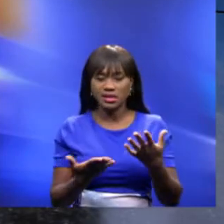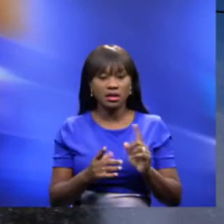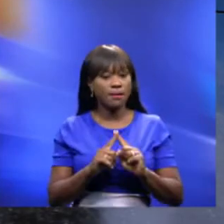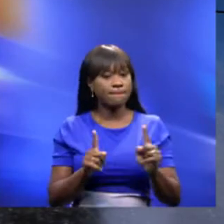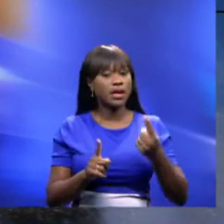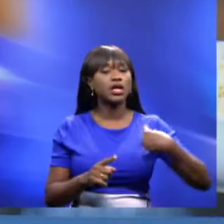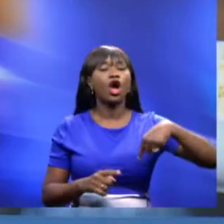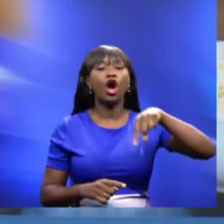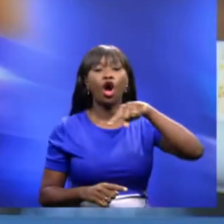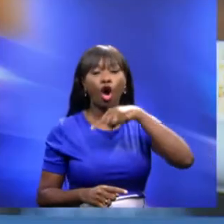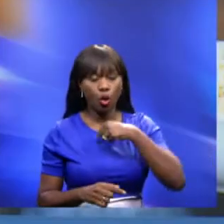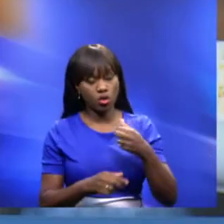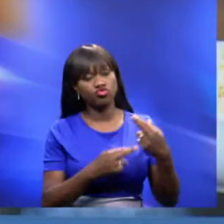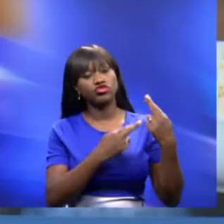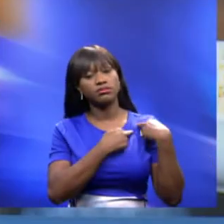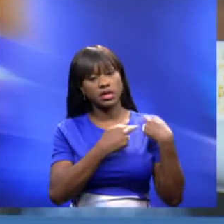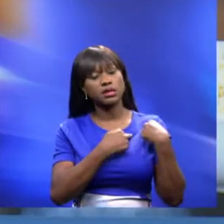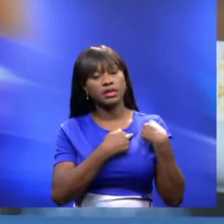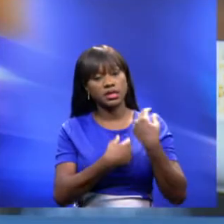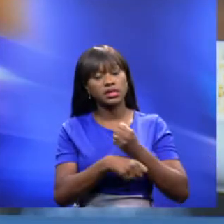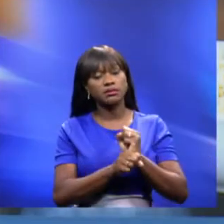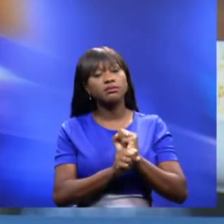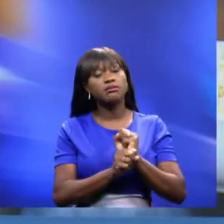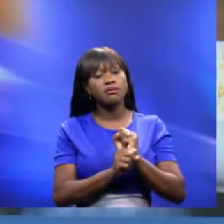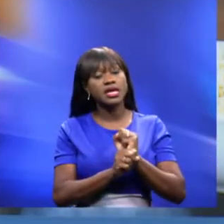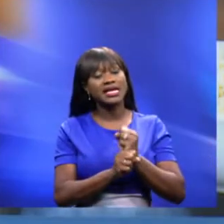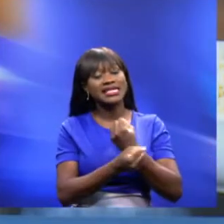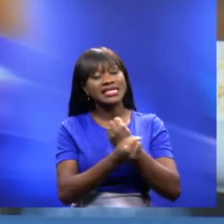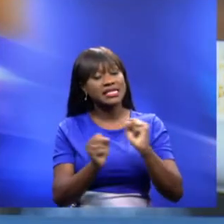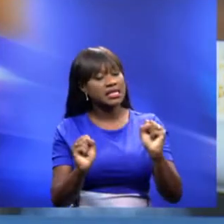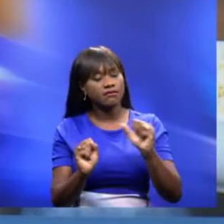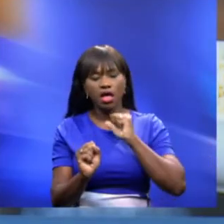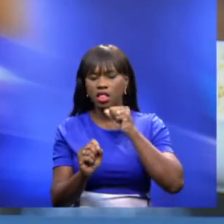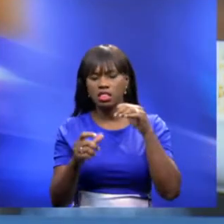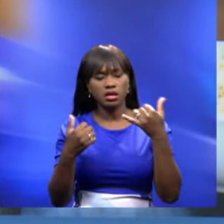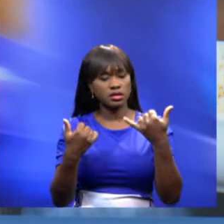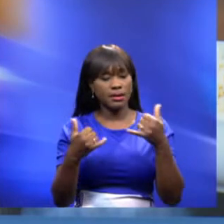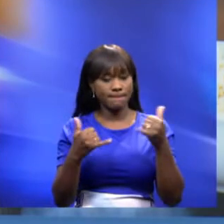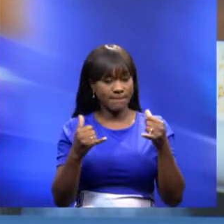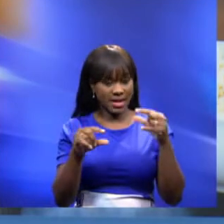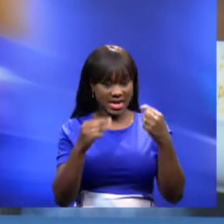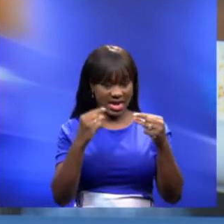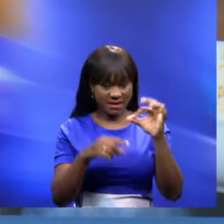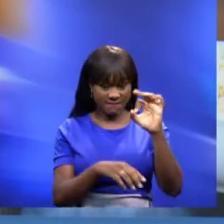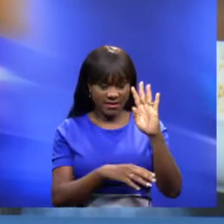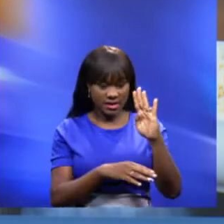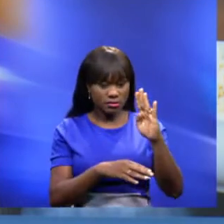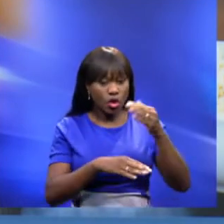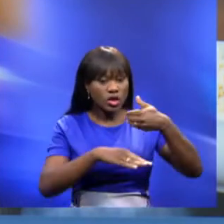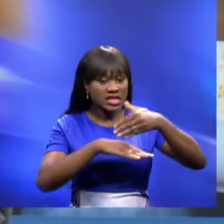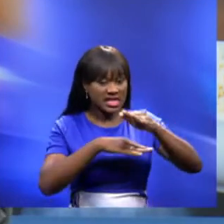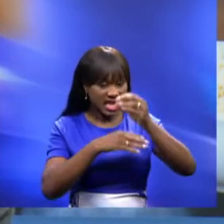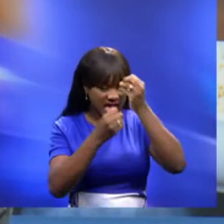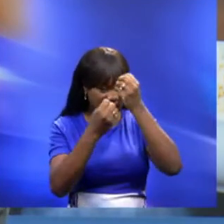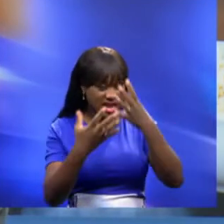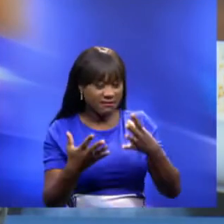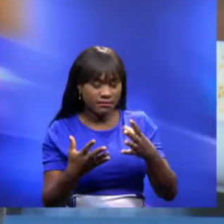responsibility. So I would urge us to stay away from those type of things, because I may be